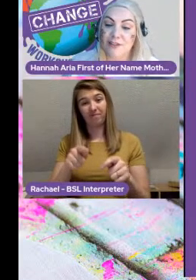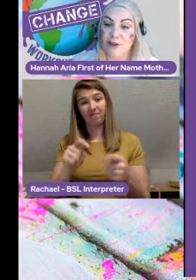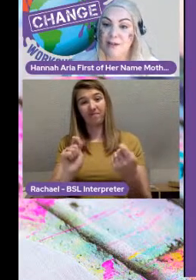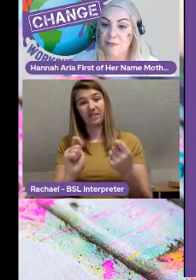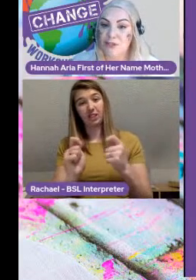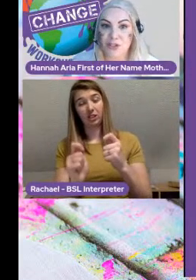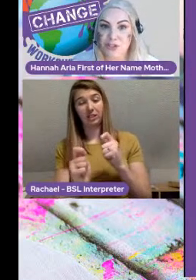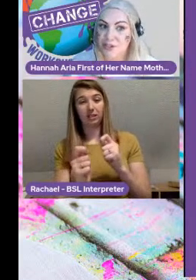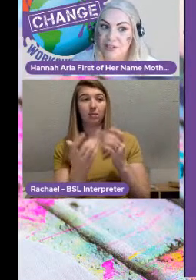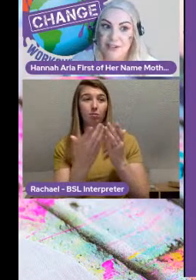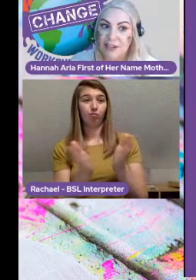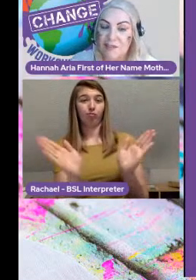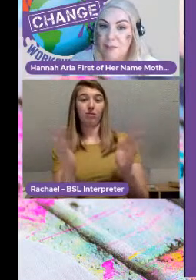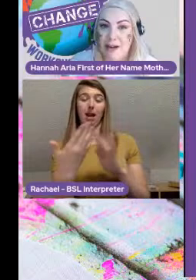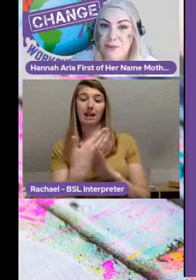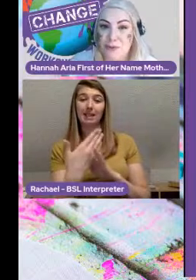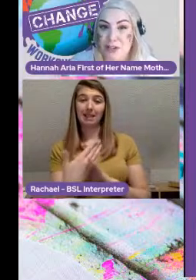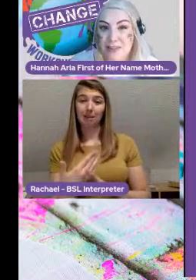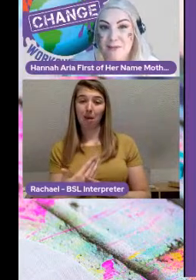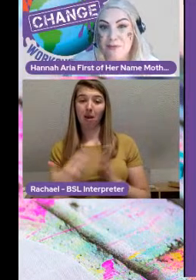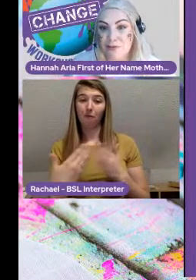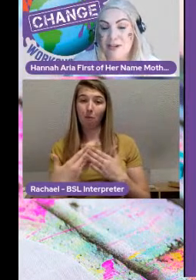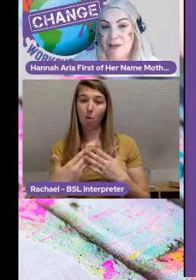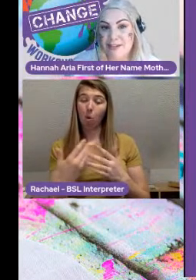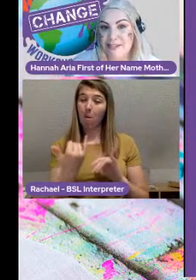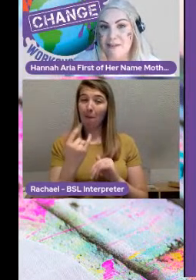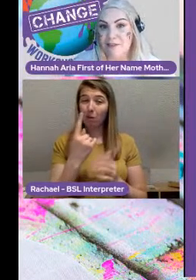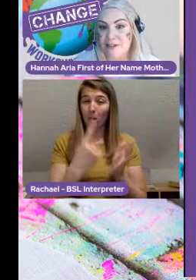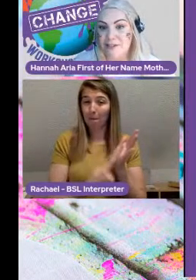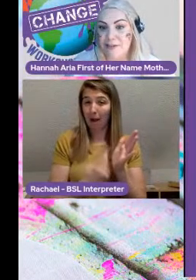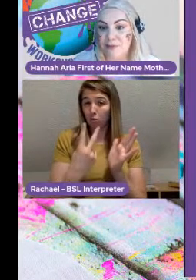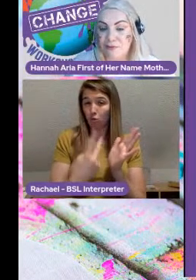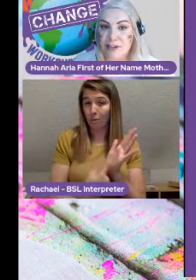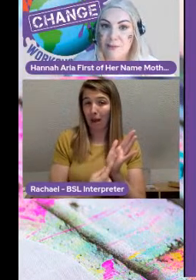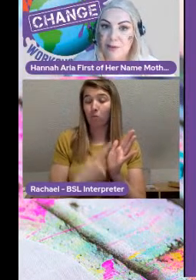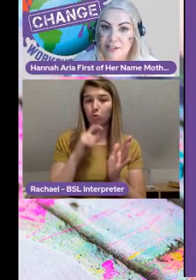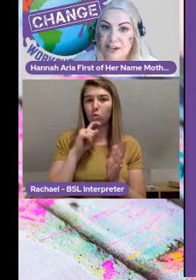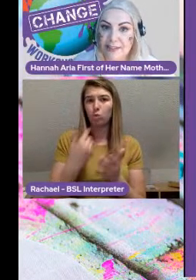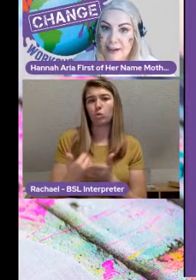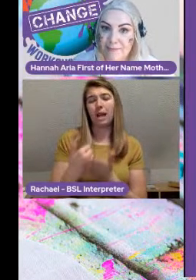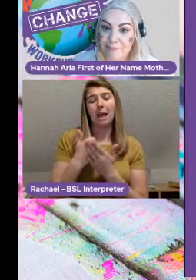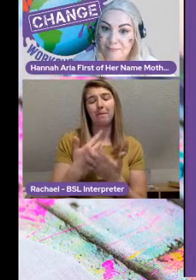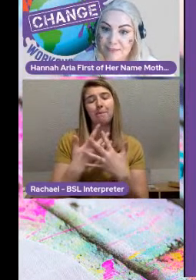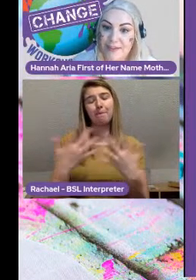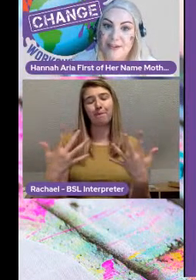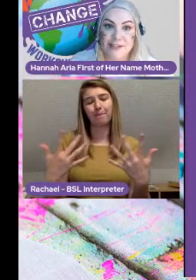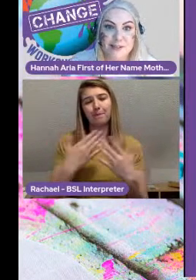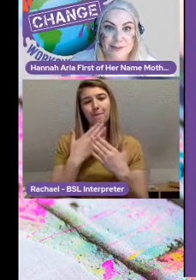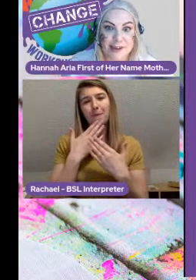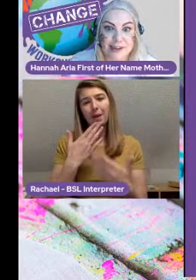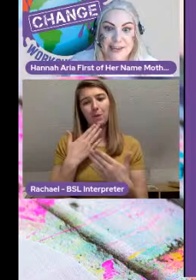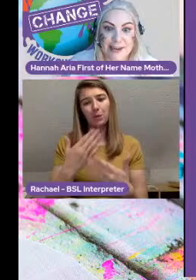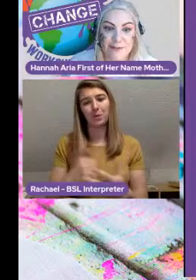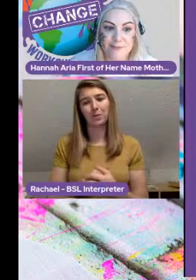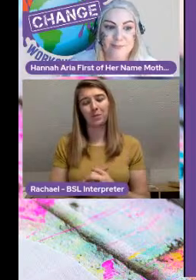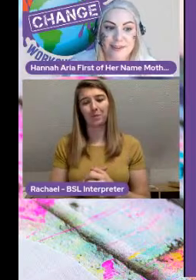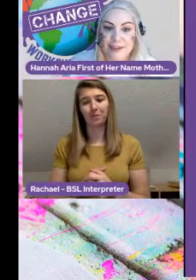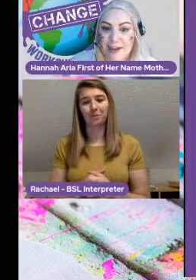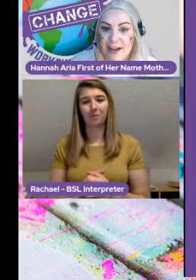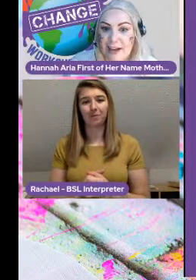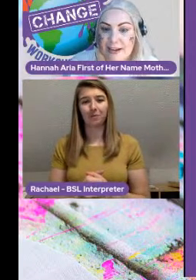people and you're able to just give a pound or two, that would really make a difference and we'd really appreciate that. So thank